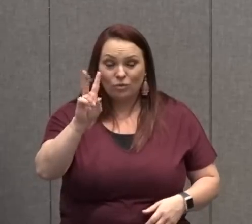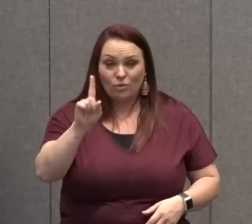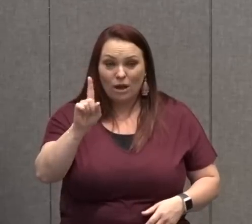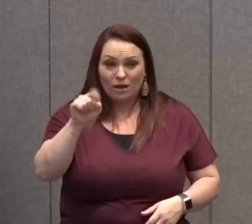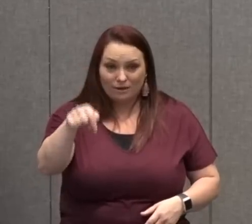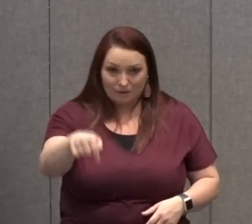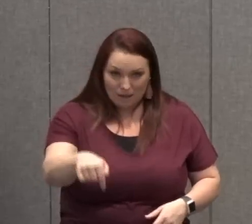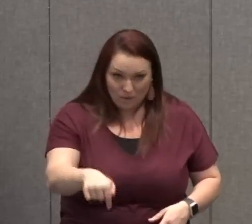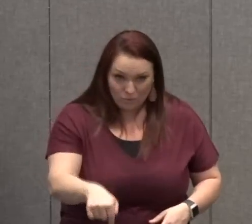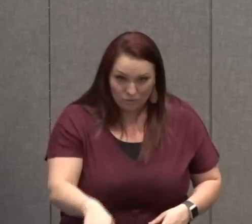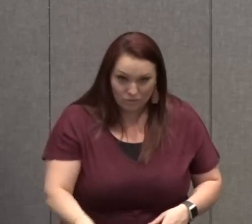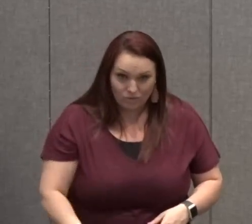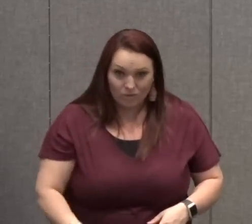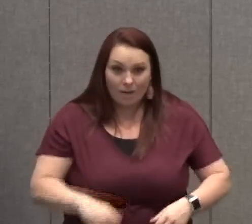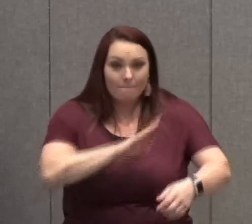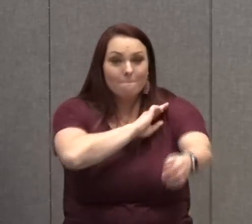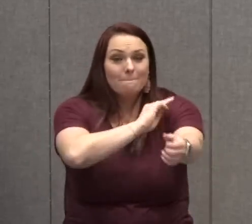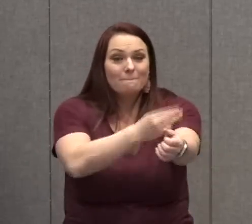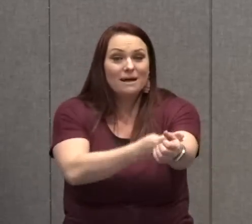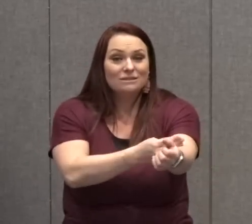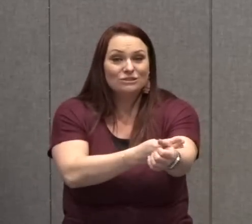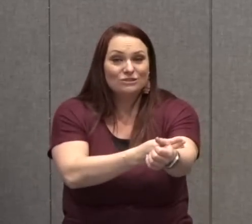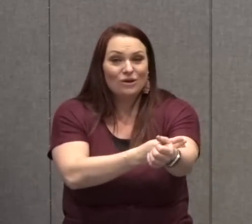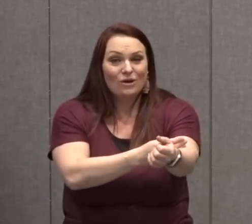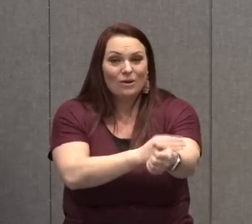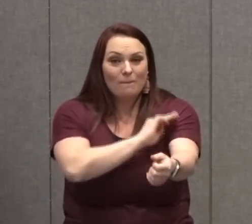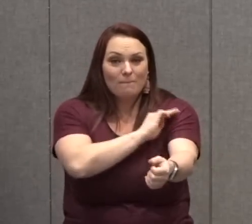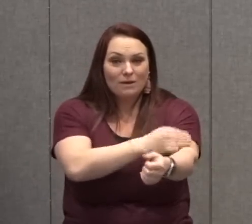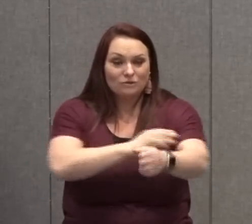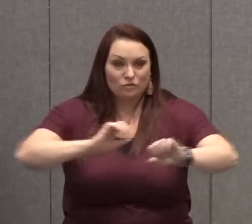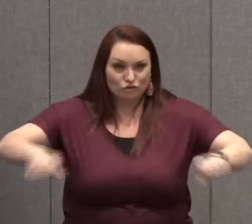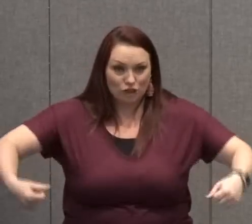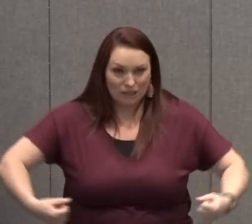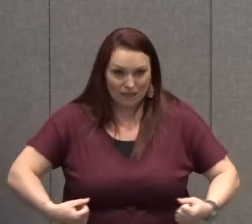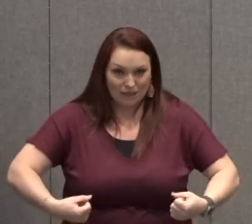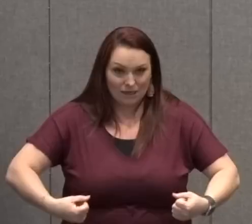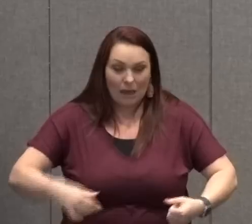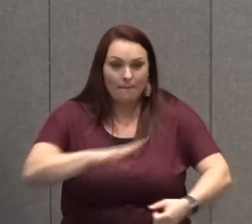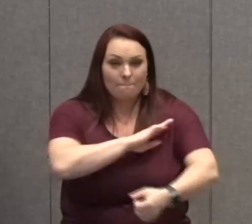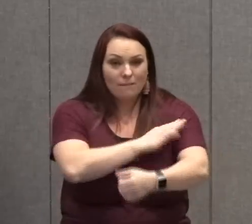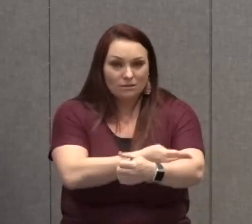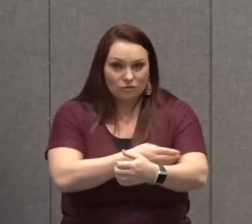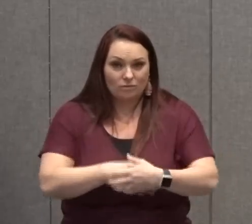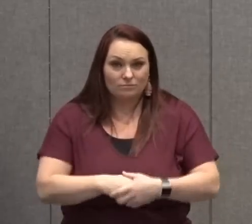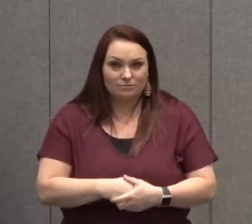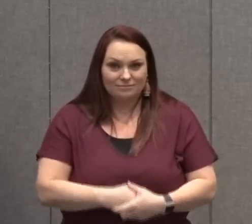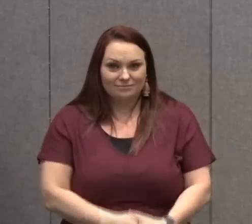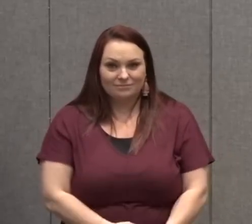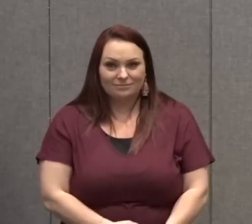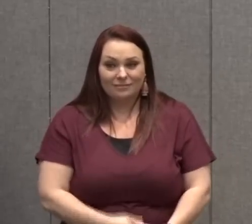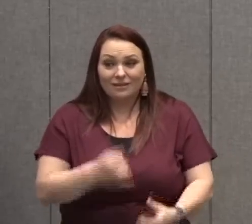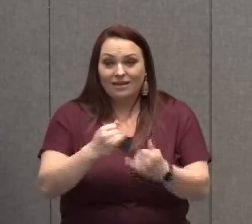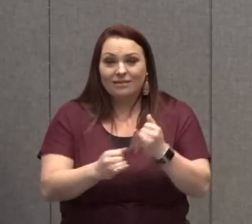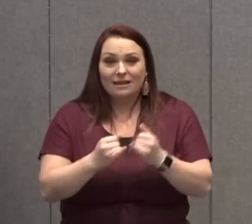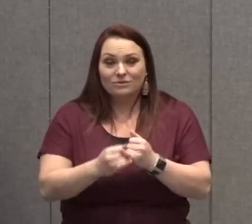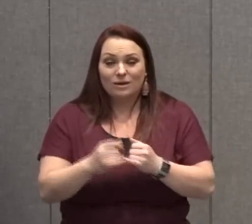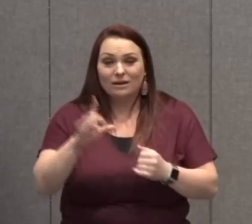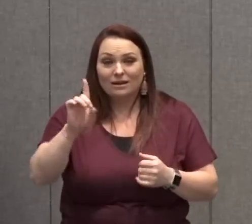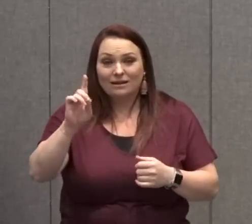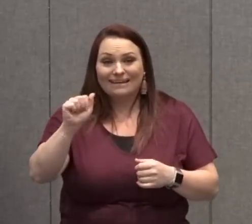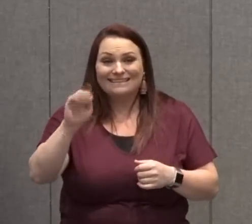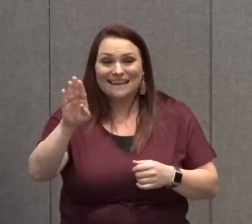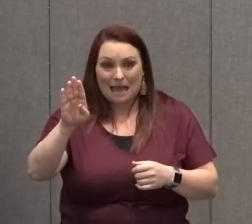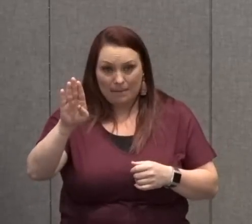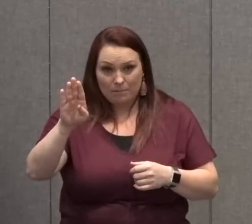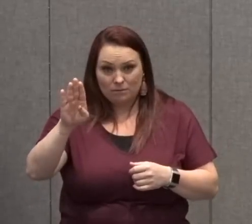down and muscle turn it in muscle turn it in alright all right last one we're gonna do is the dab stretch you ready